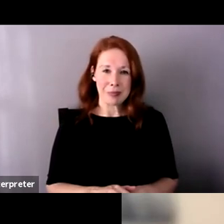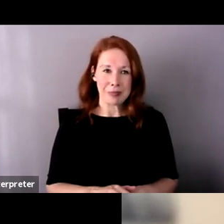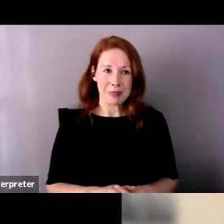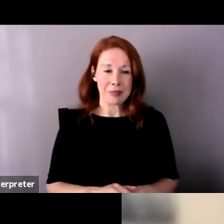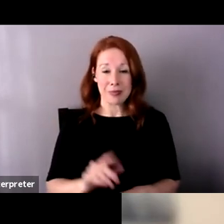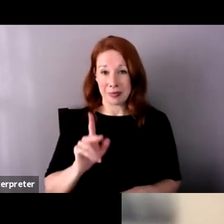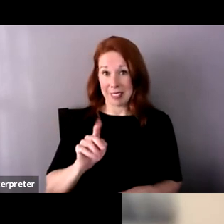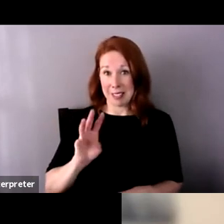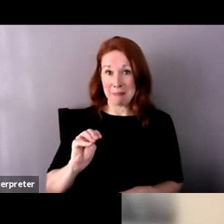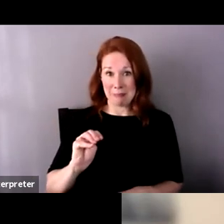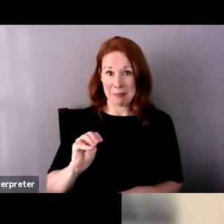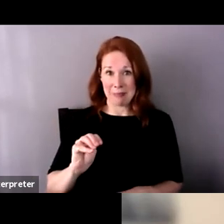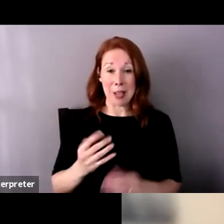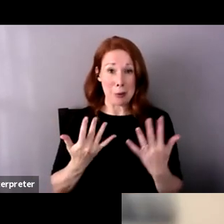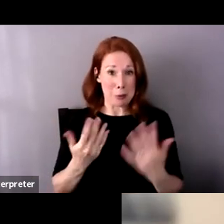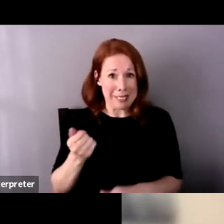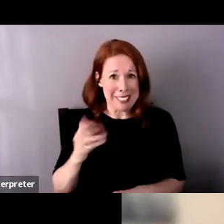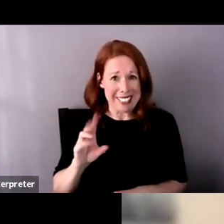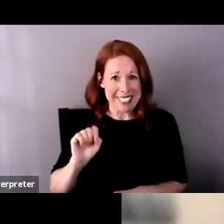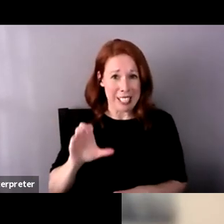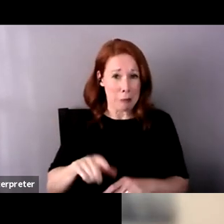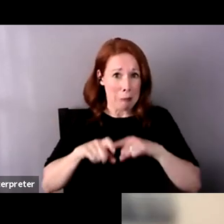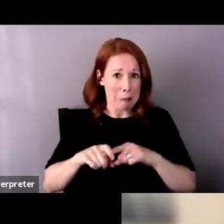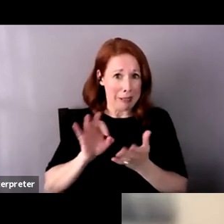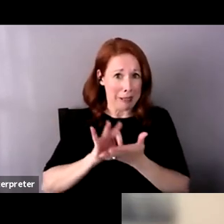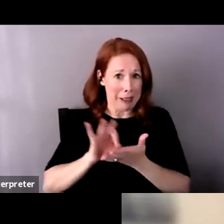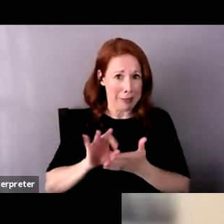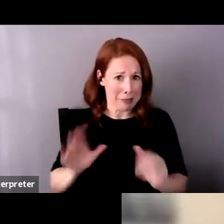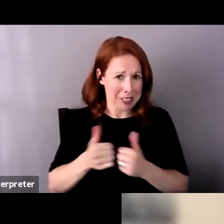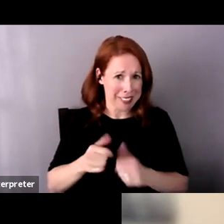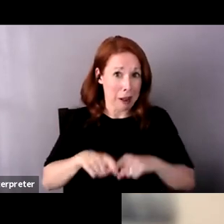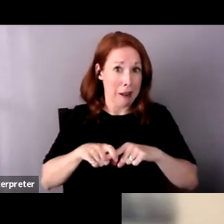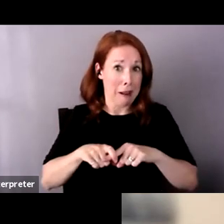Yes, I was trying to wait 16 seconds, but it was very hard.